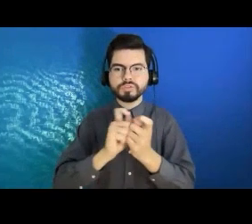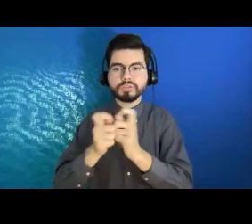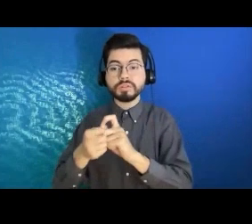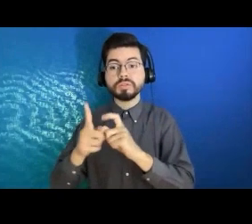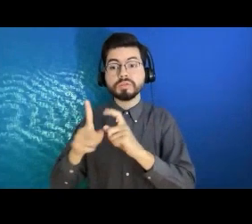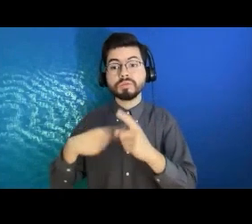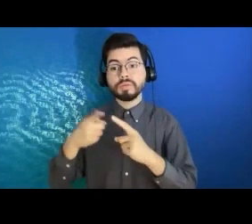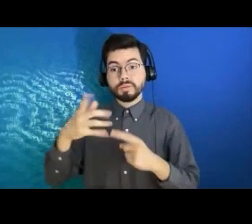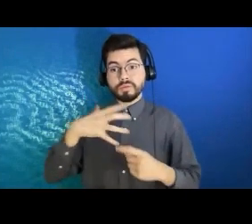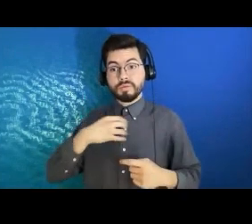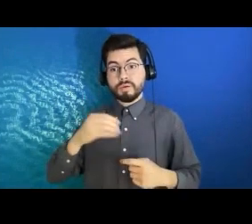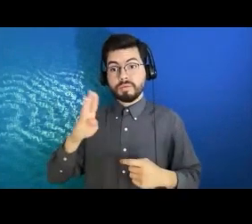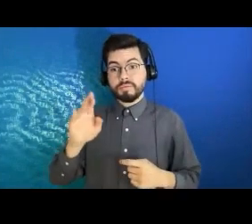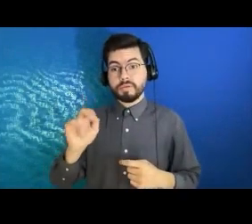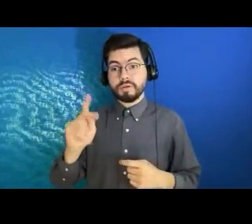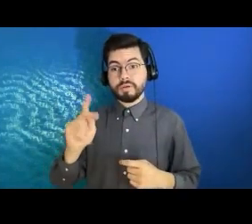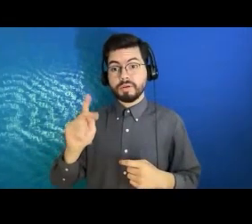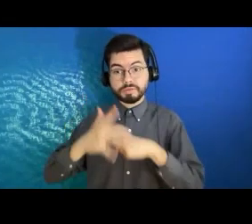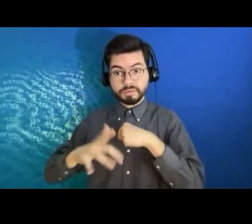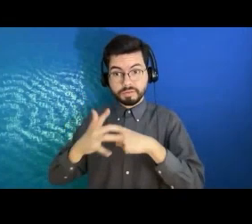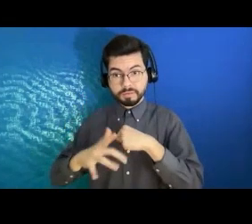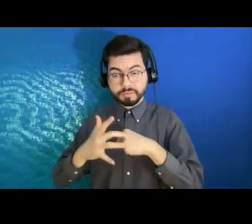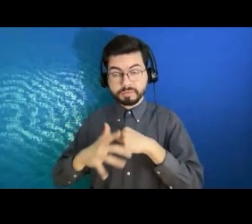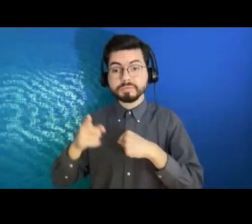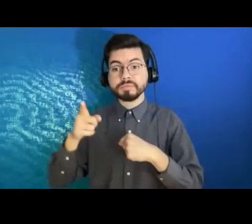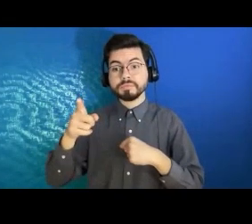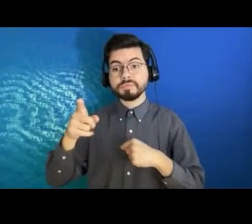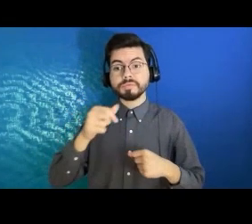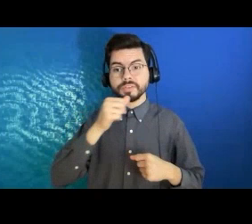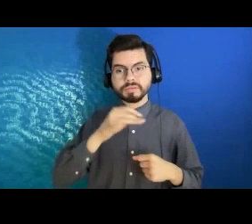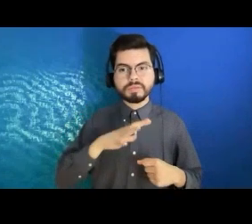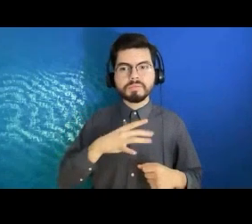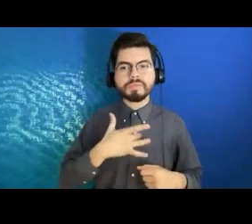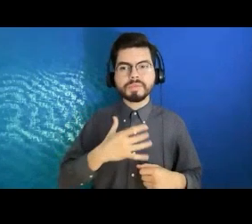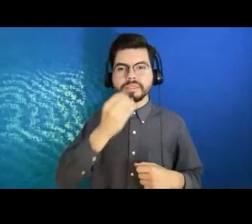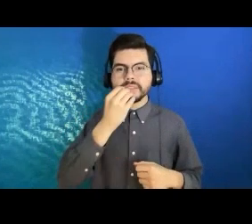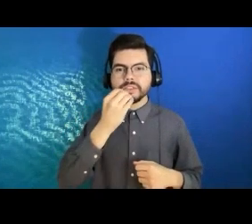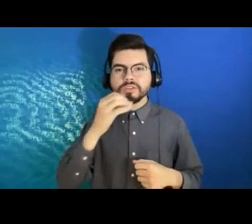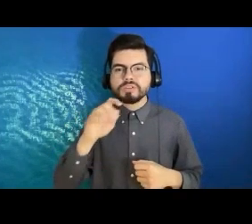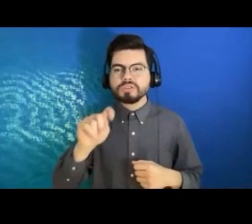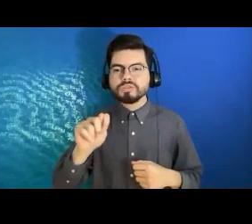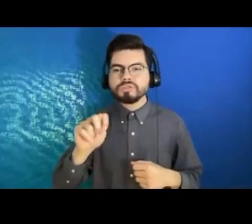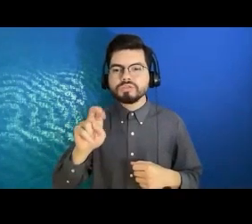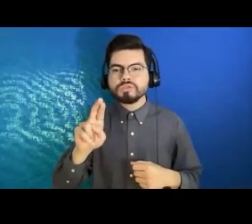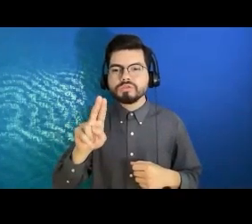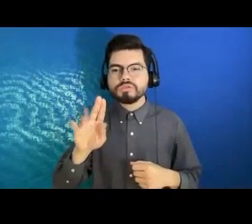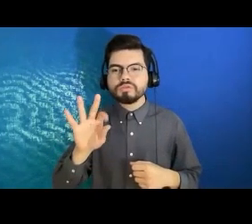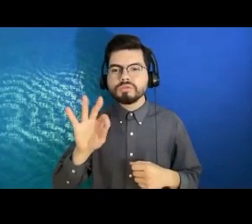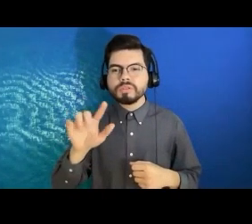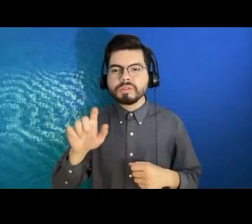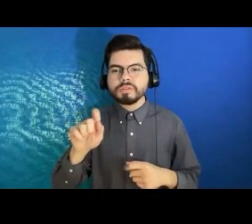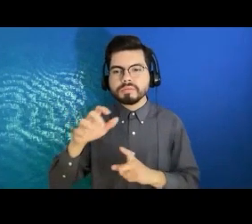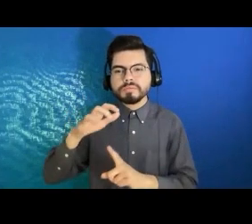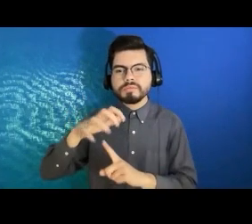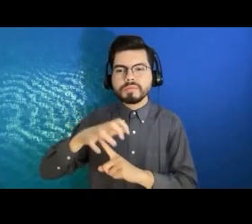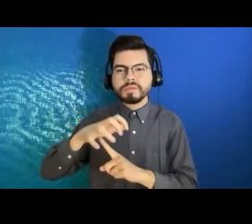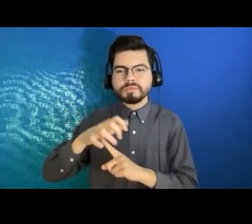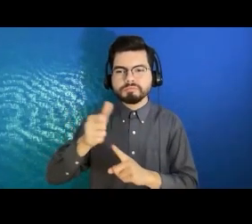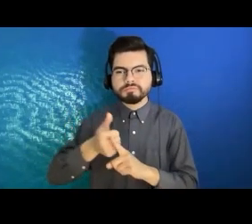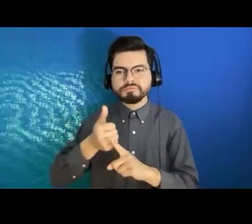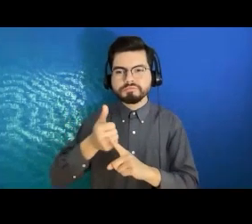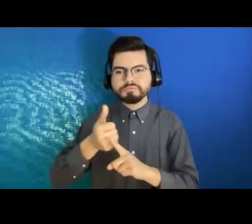years when white bark's not available, our females tend to eat these truffles. It's an underground mushroom in the lodgepole pine forest. And our